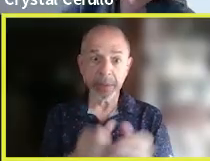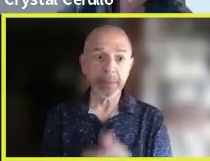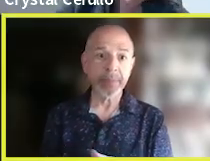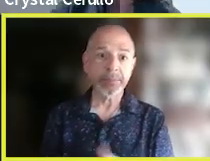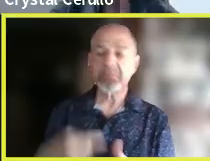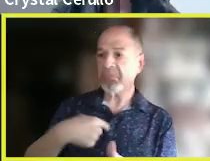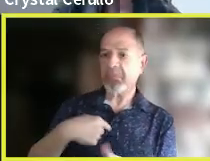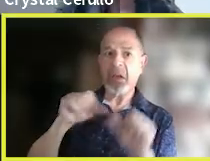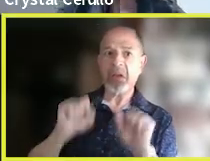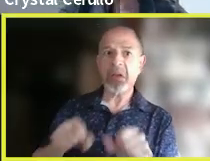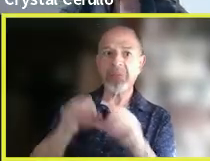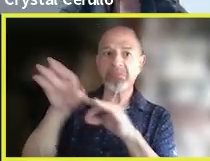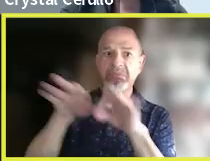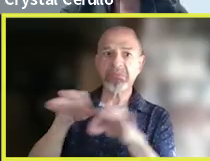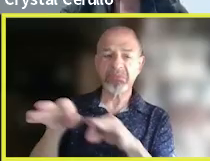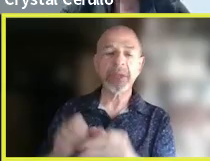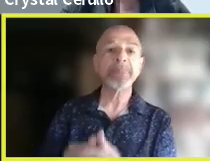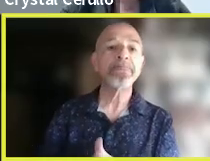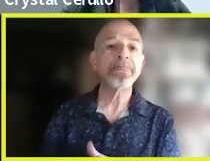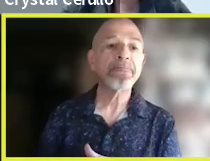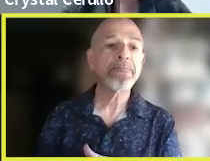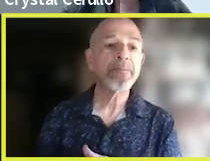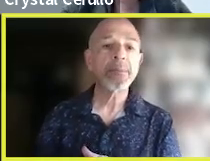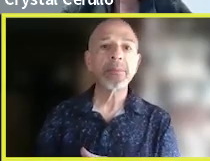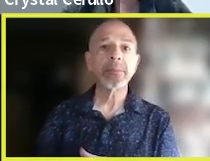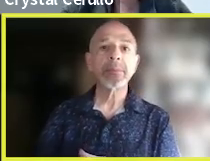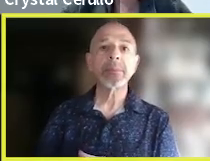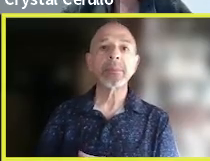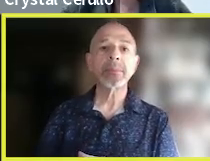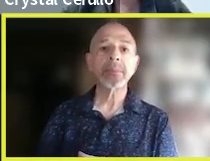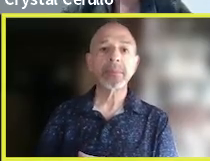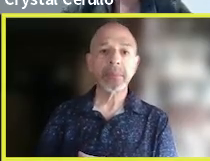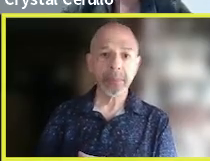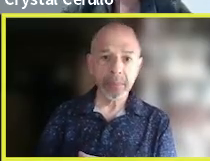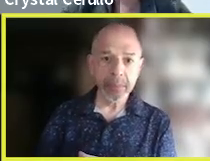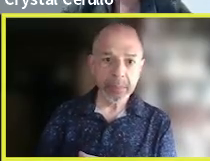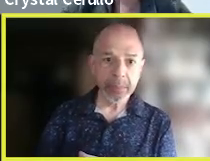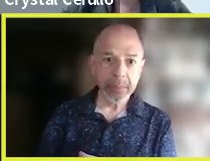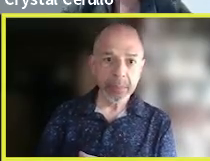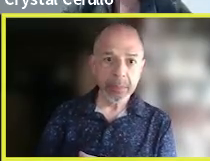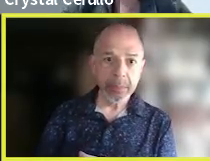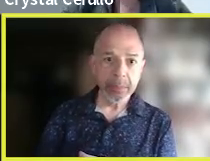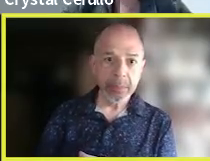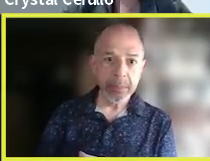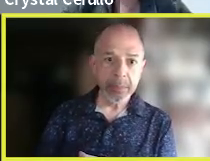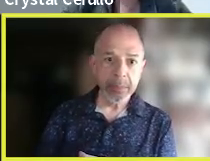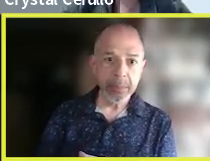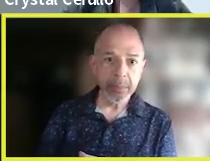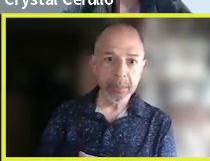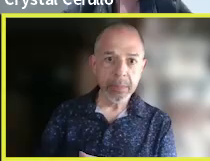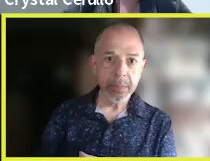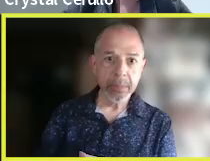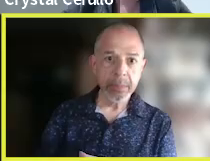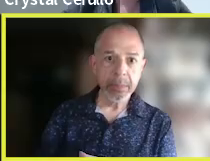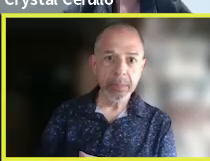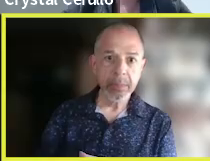talk about it. So Andrew McQuaid and myself and Crystal, who is